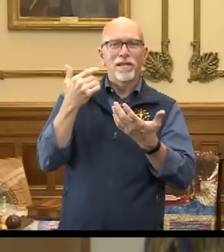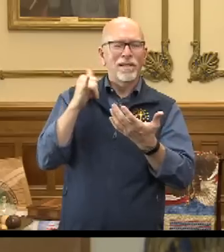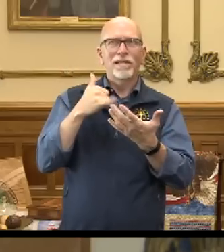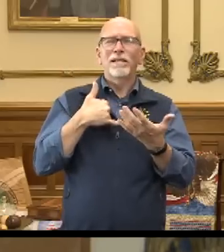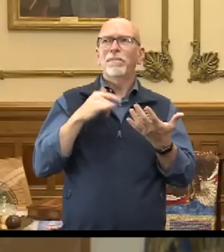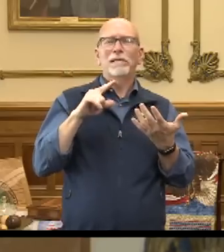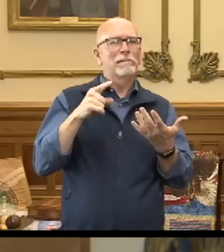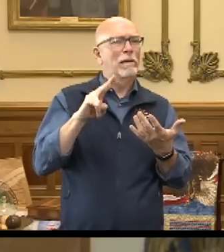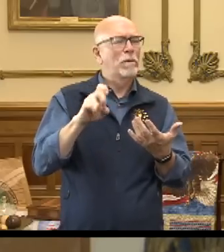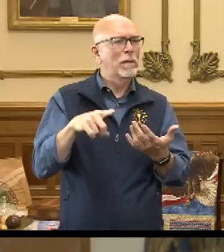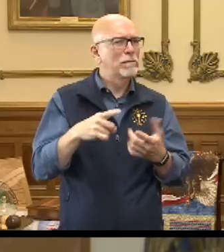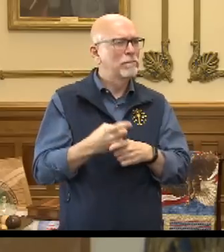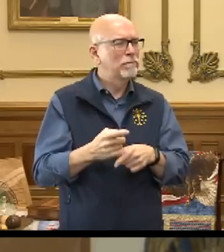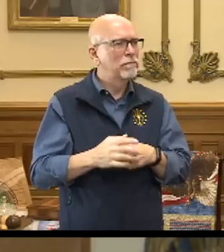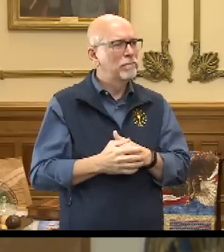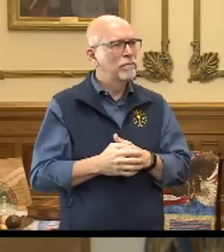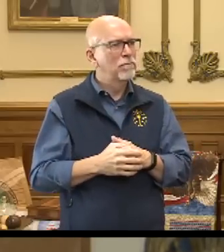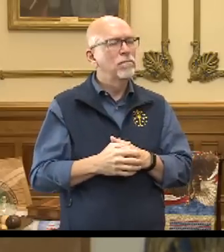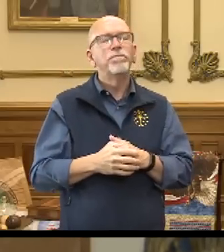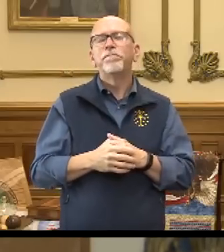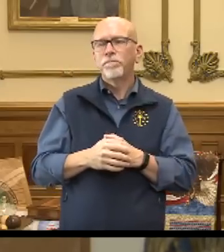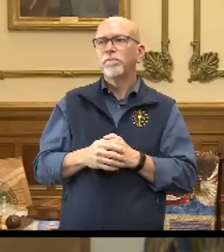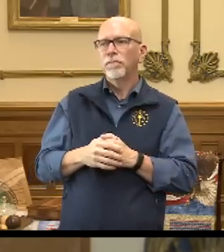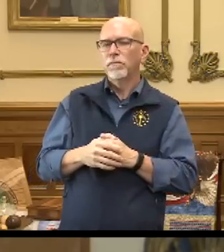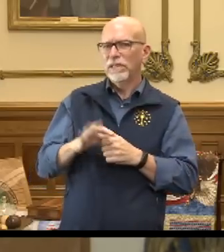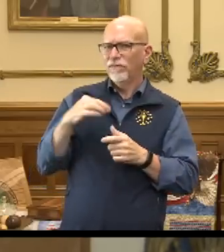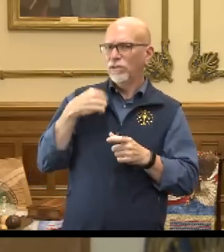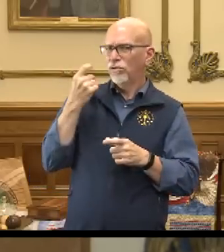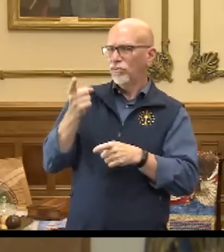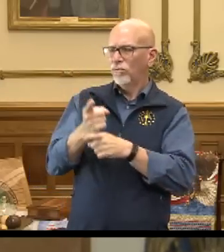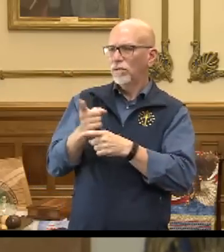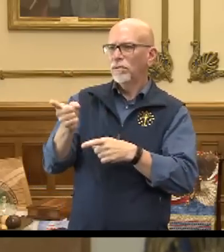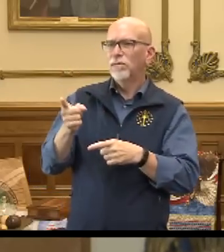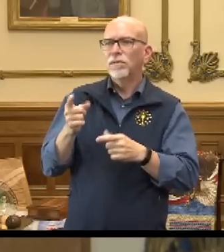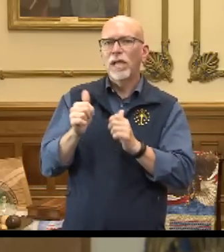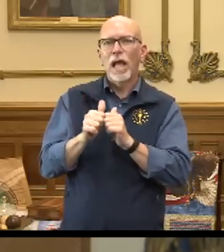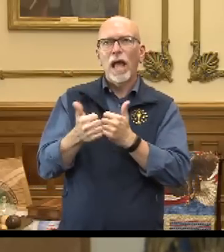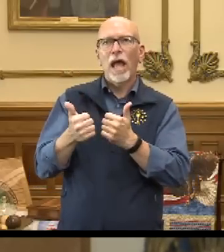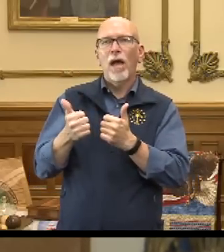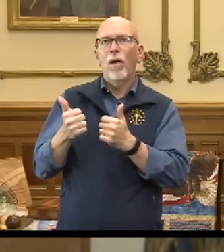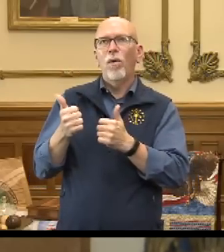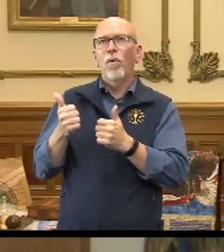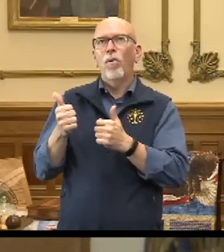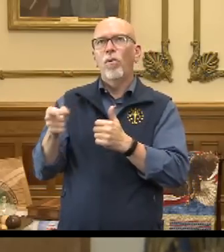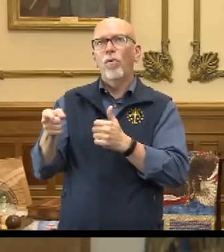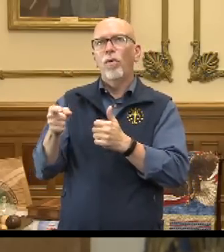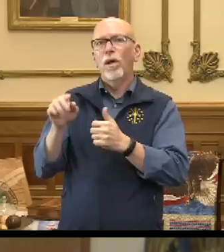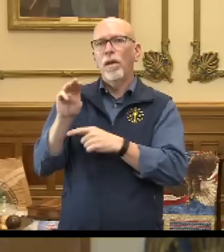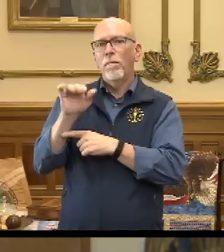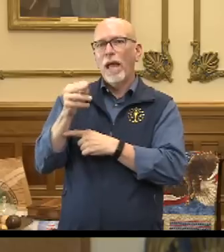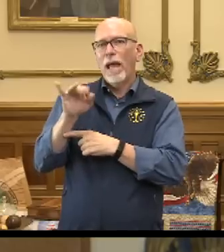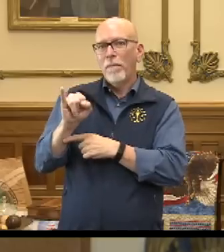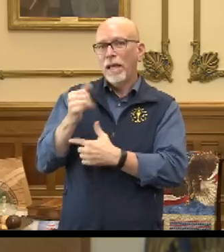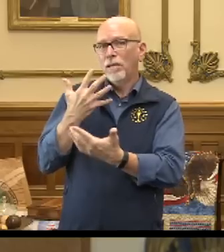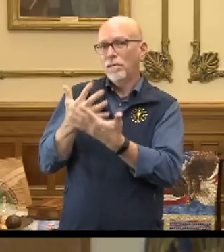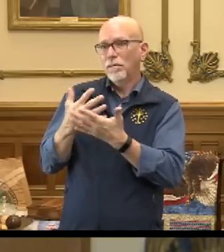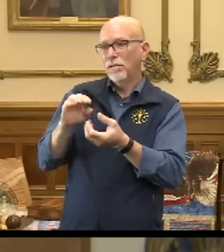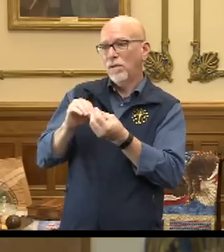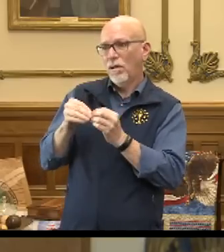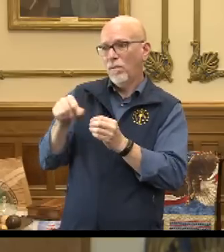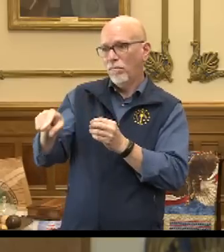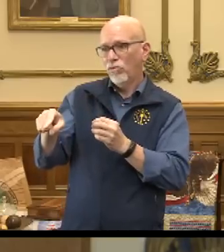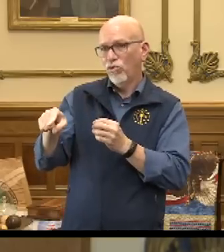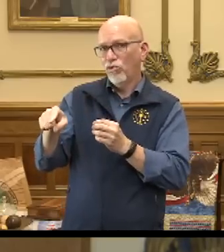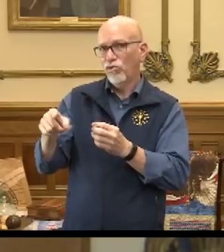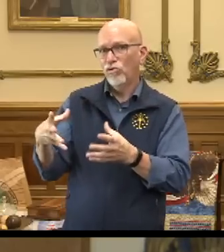part. I think you answered the other two. Sure. So if I'm understanding correctly, it's just how are the Miami Correctional Facility numbers